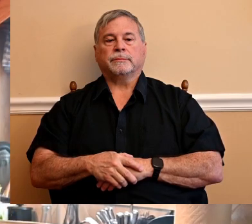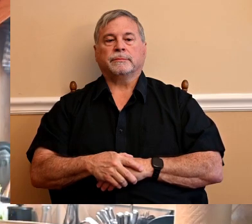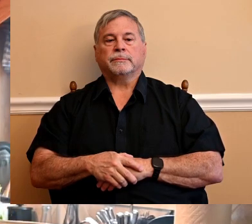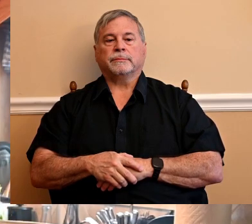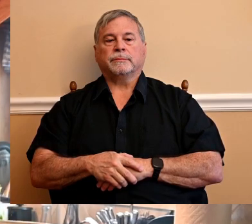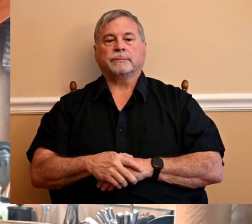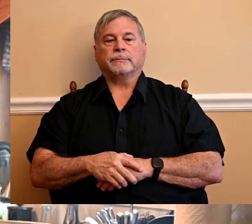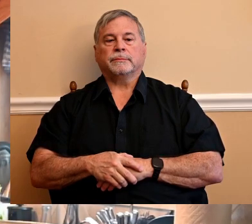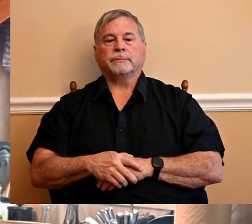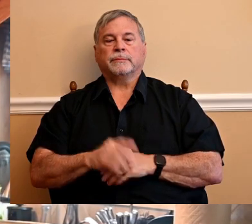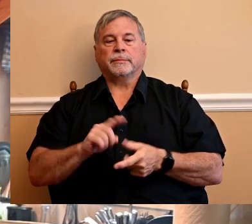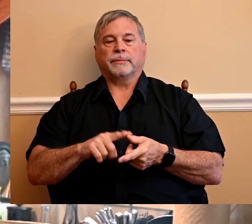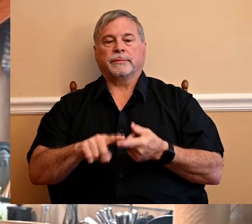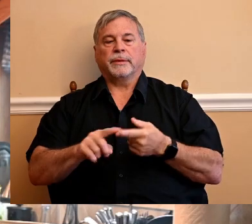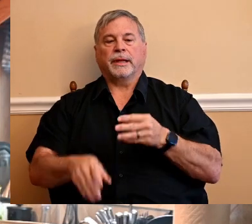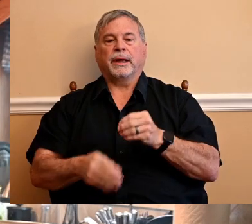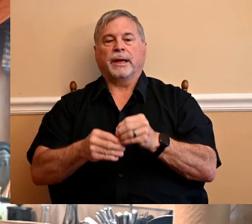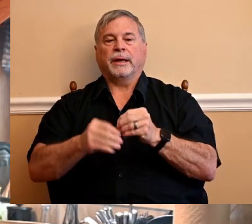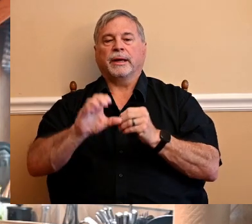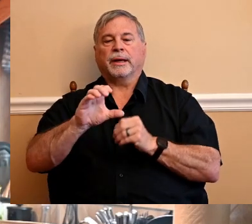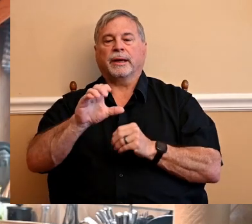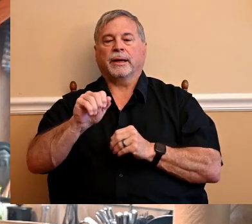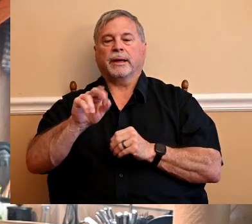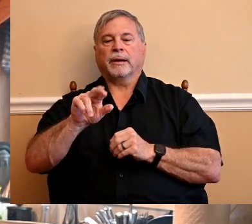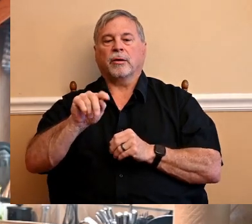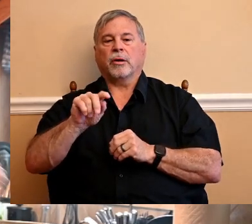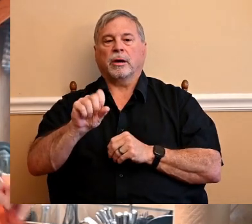And we're going to put our carrots.